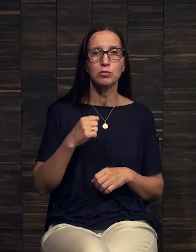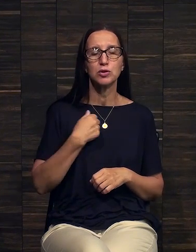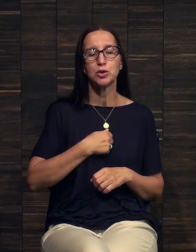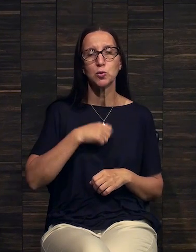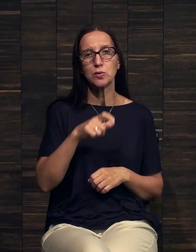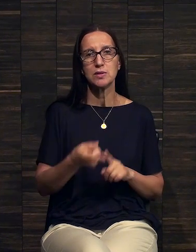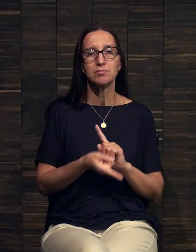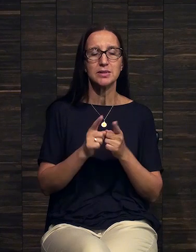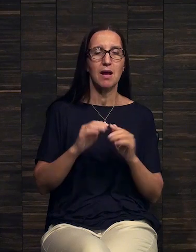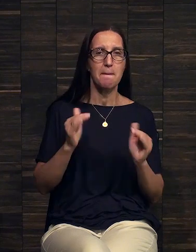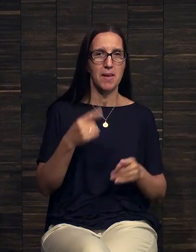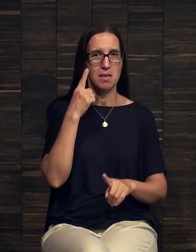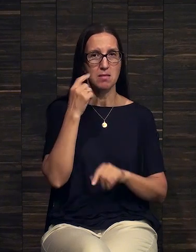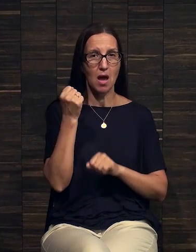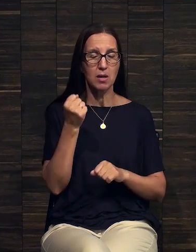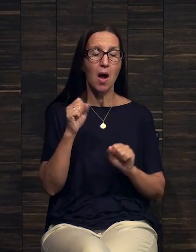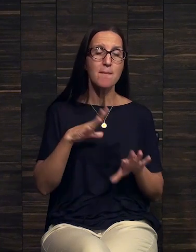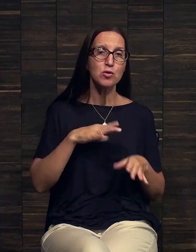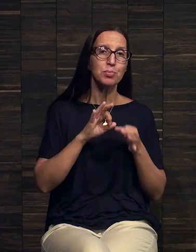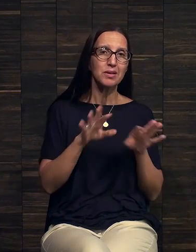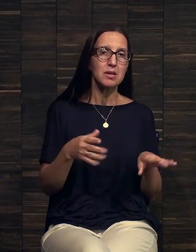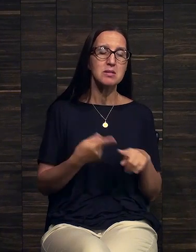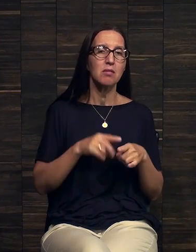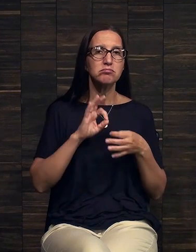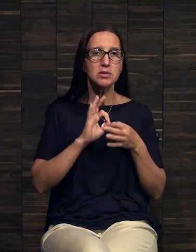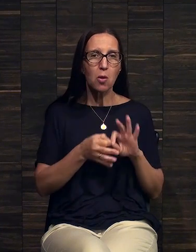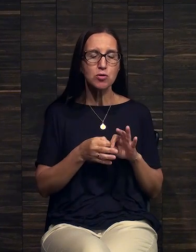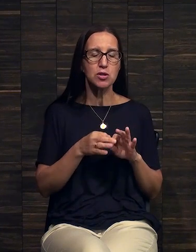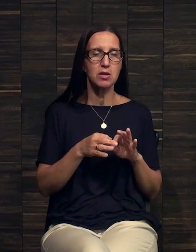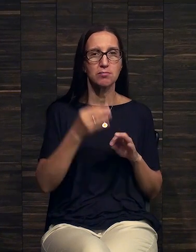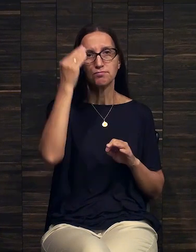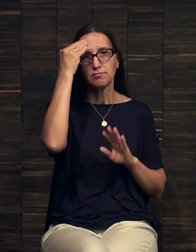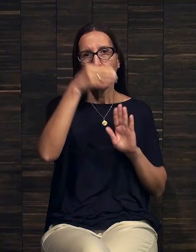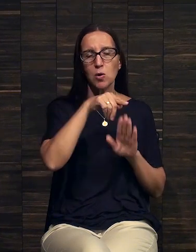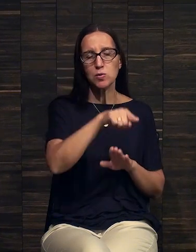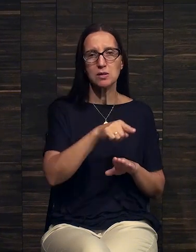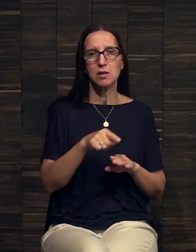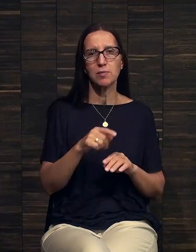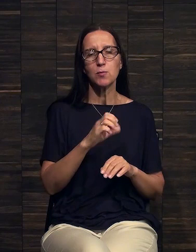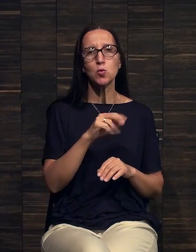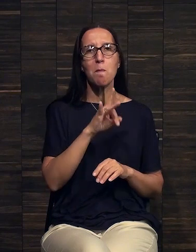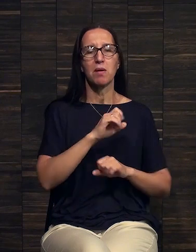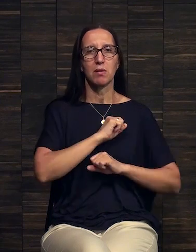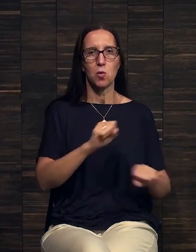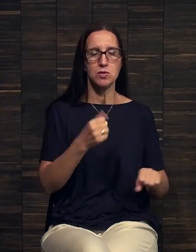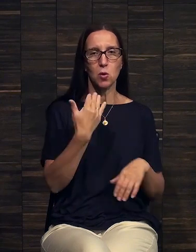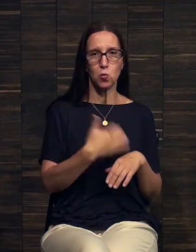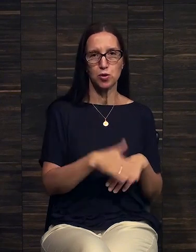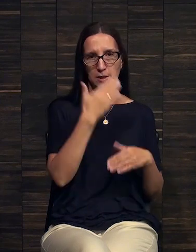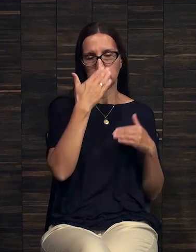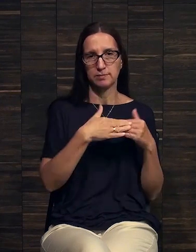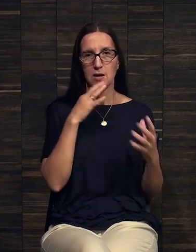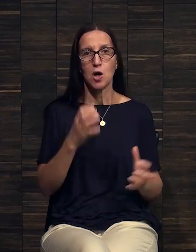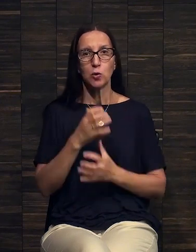to self-censorship and due to the complicated background of the